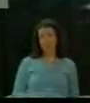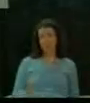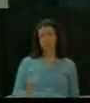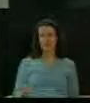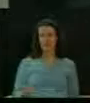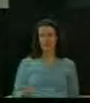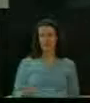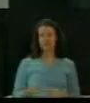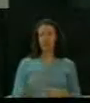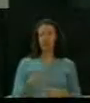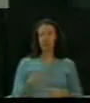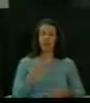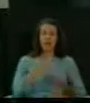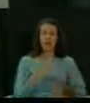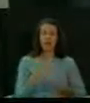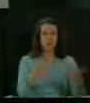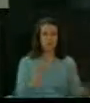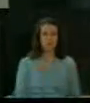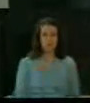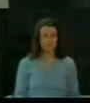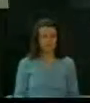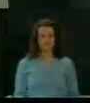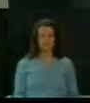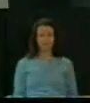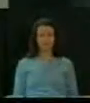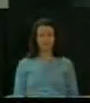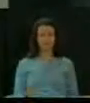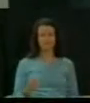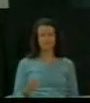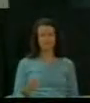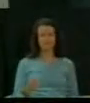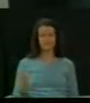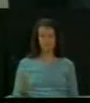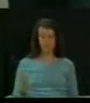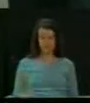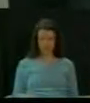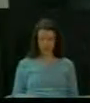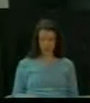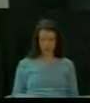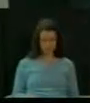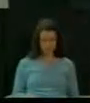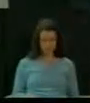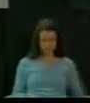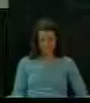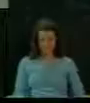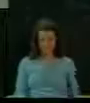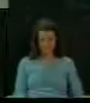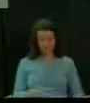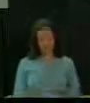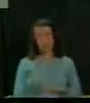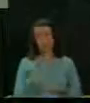Call for the vote on the original question. I've got a substitute motion.